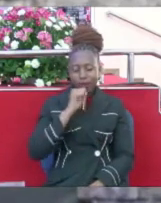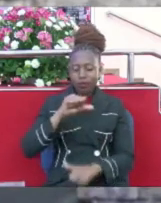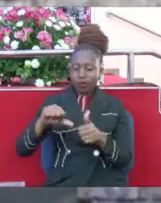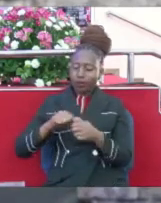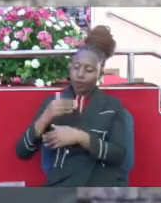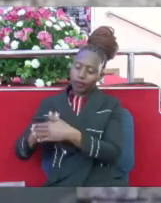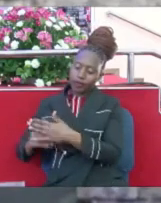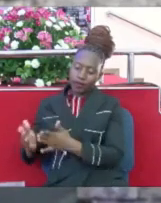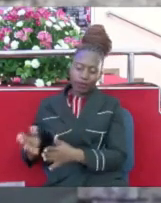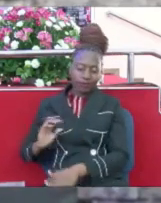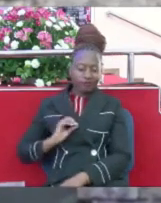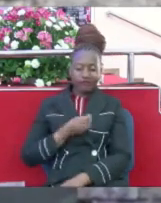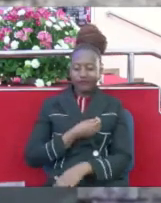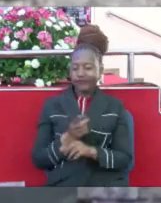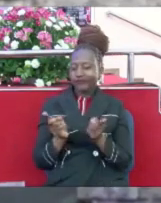He